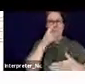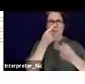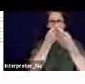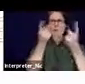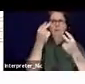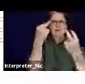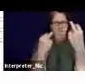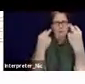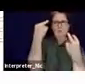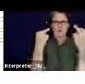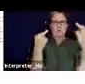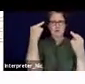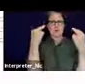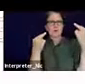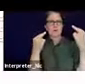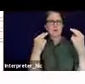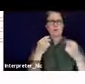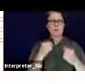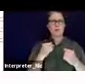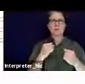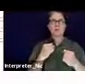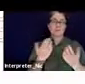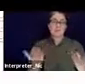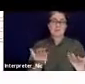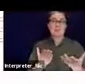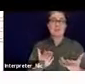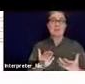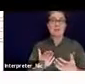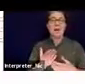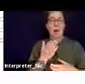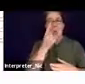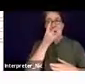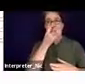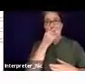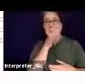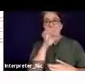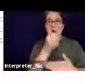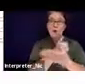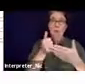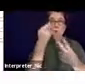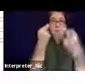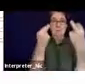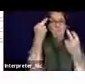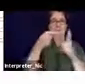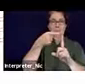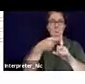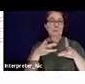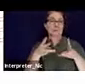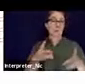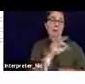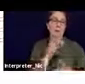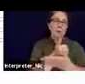believe that people are going to have about us and let's face it, they don't really tend to be very positive. And finally, I think there's the